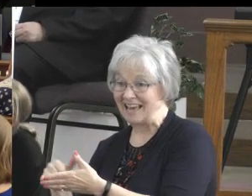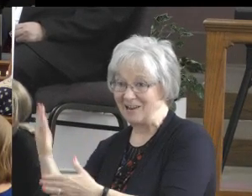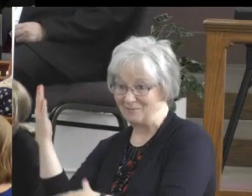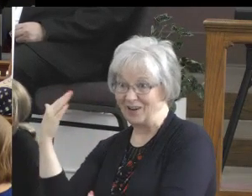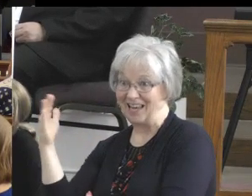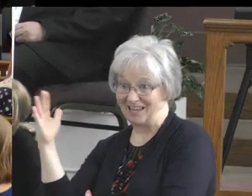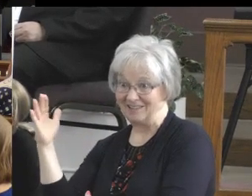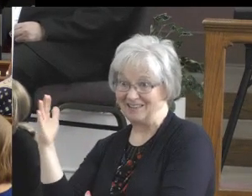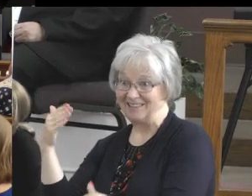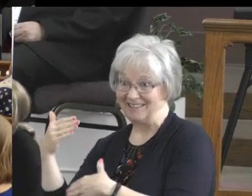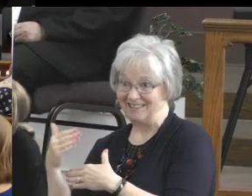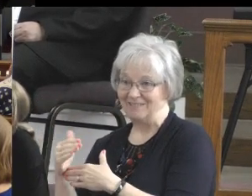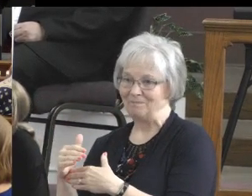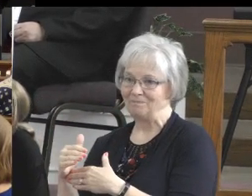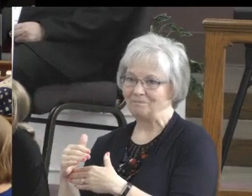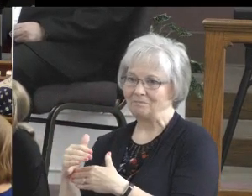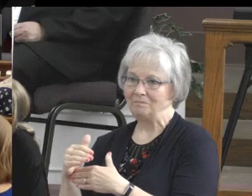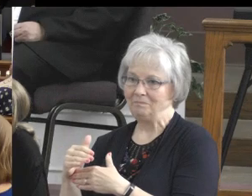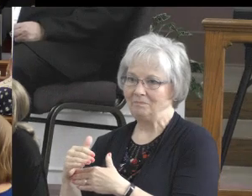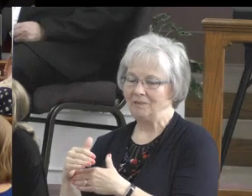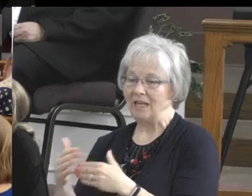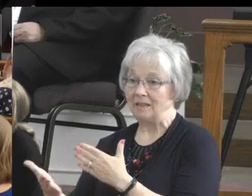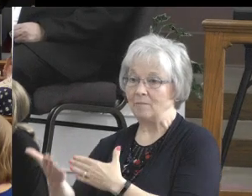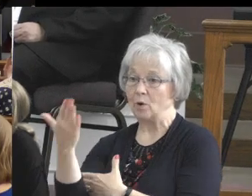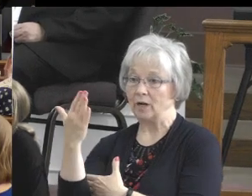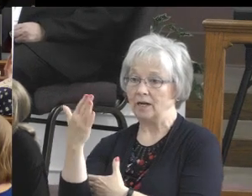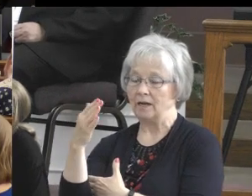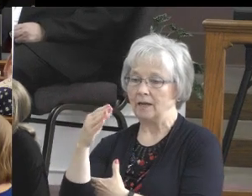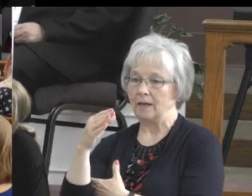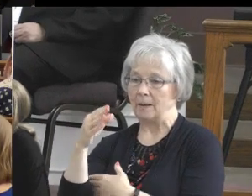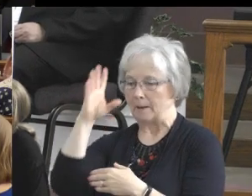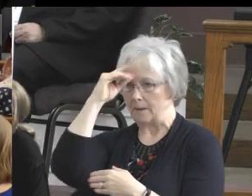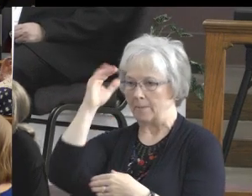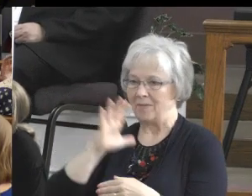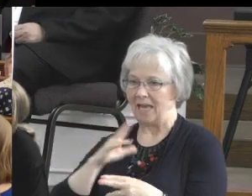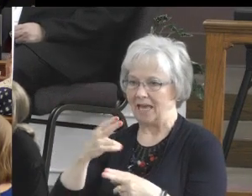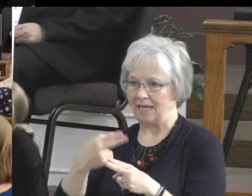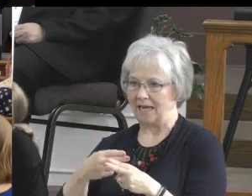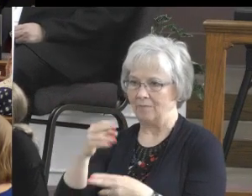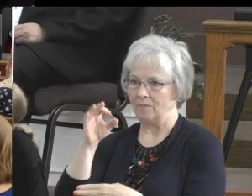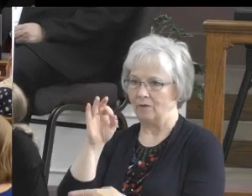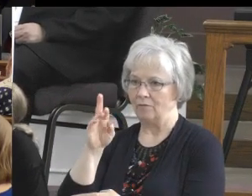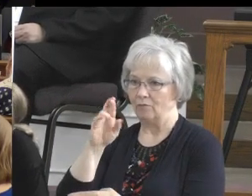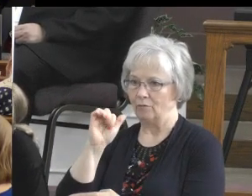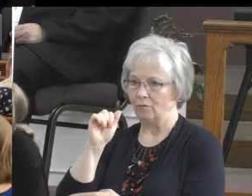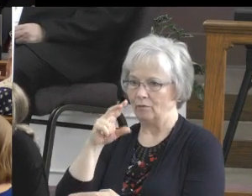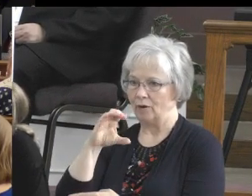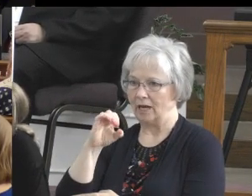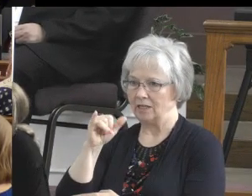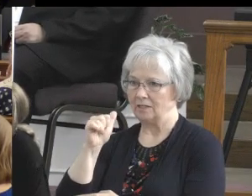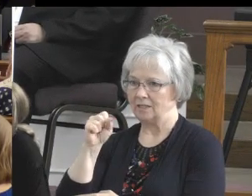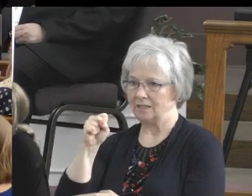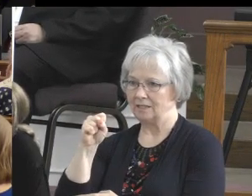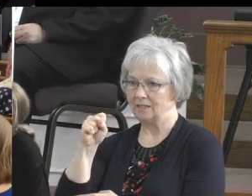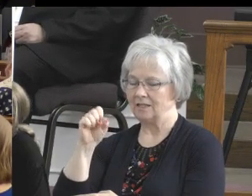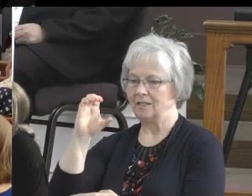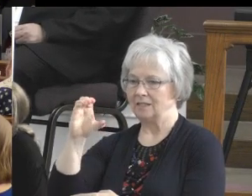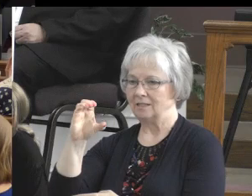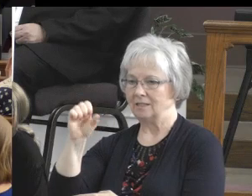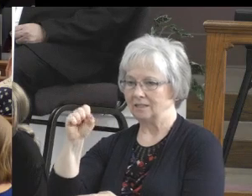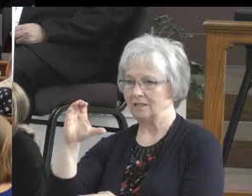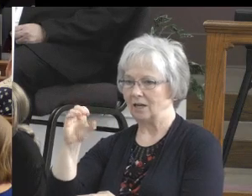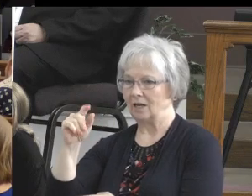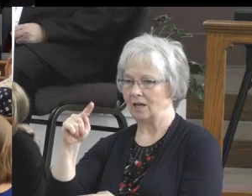morning, a man by the name of Francis Scott Key wrote a poem that we just sang a minute